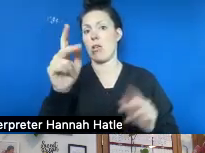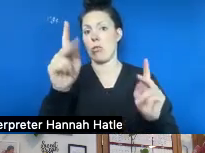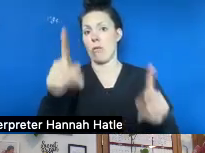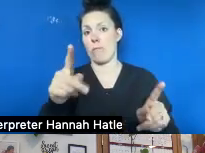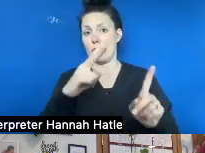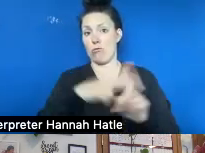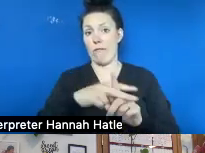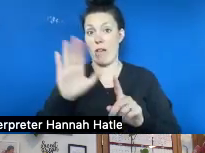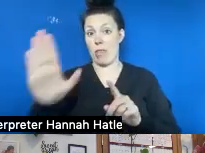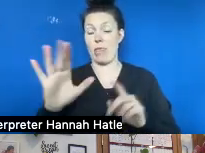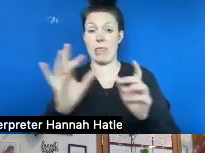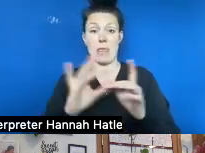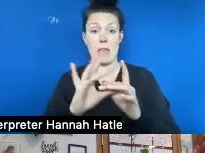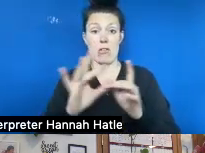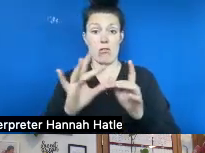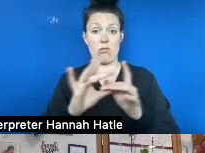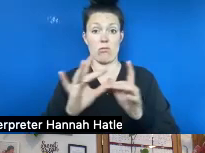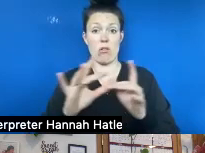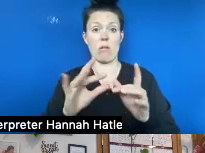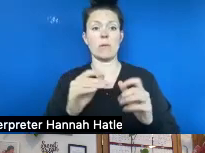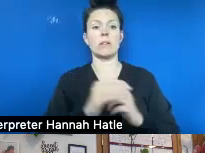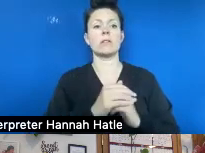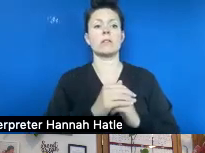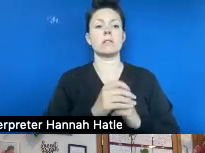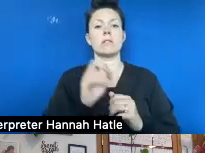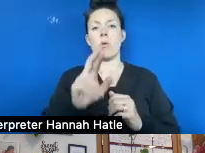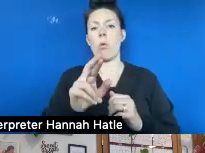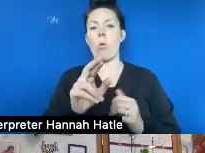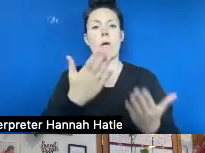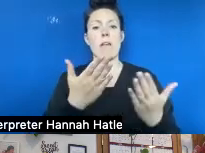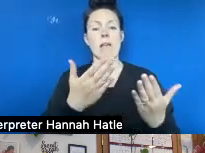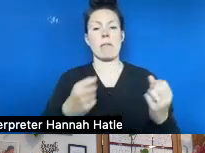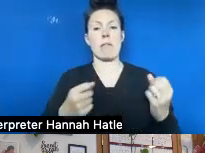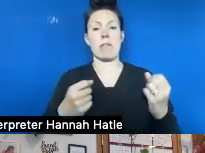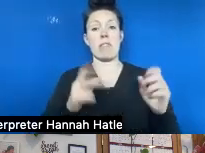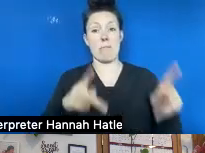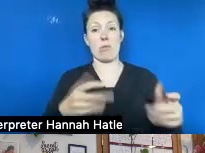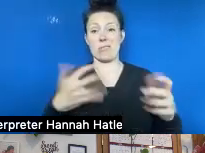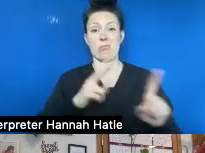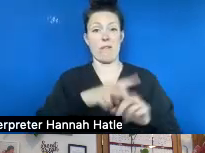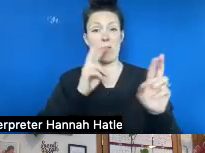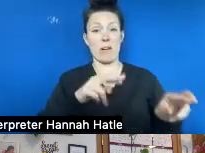from some type of place that is anything but compassionate and